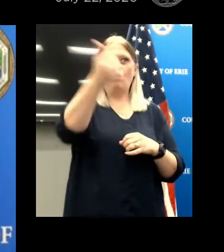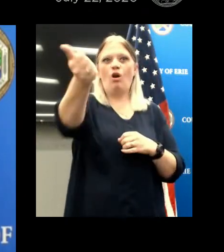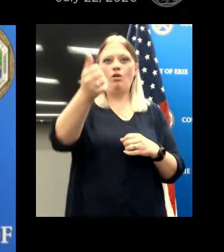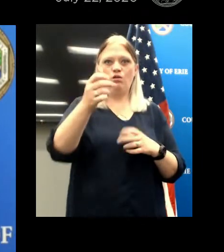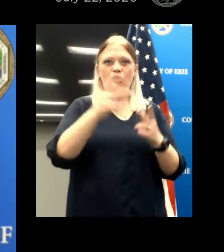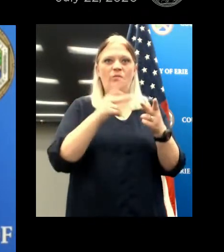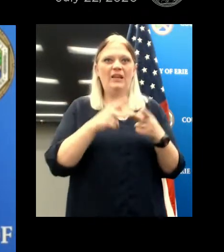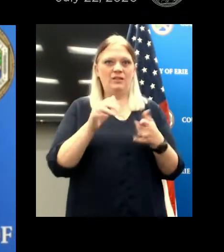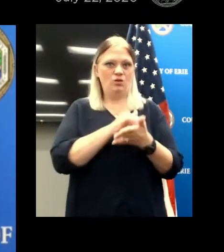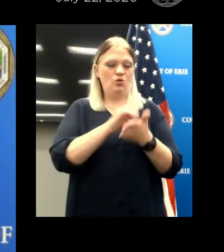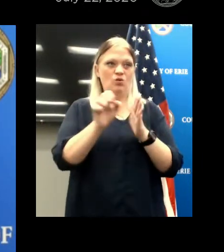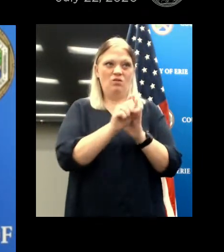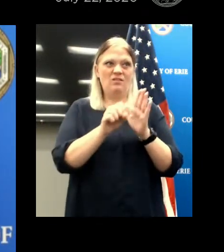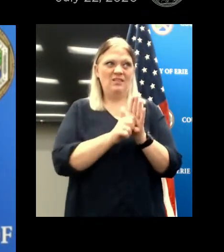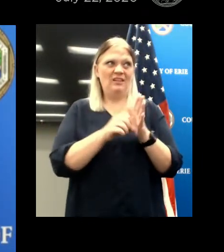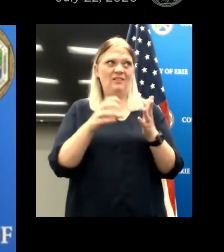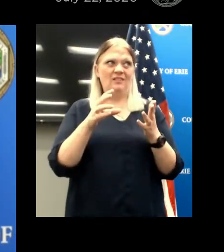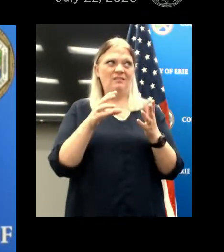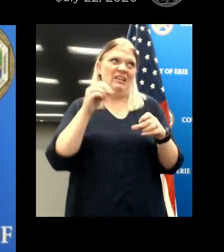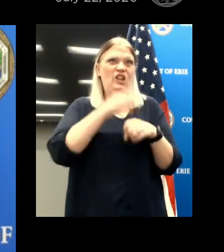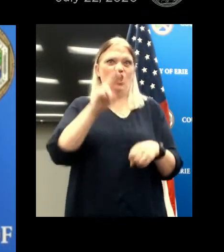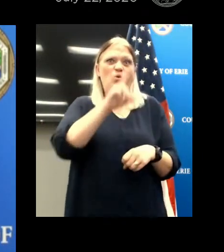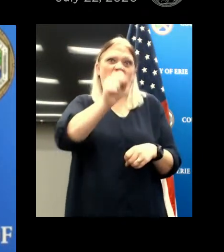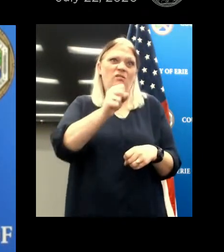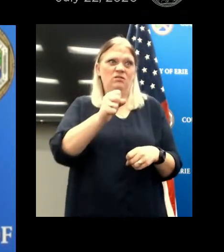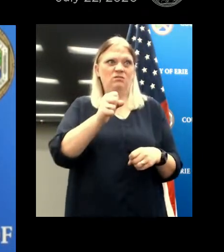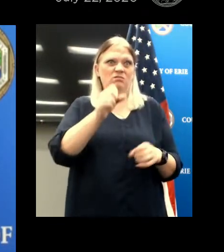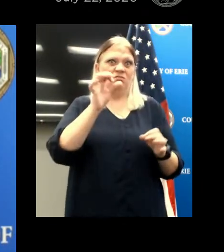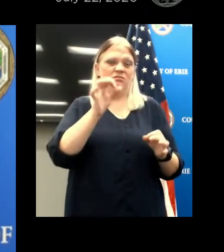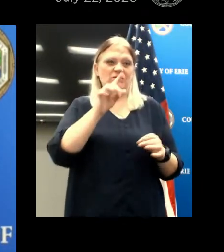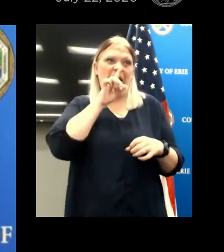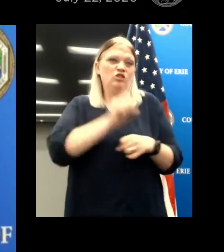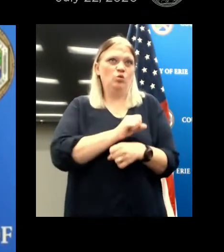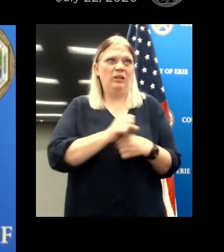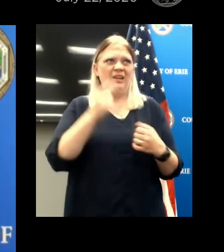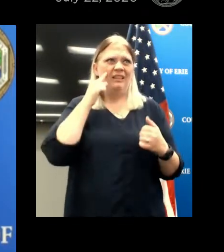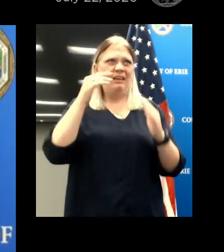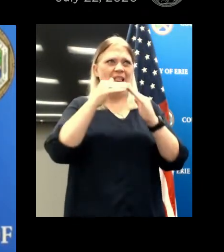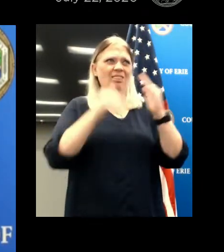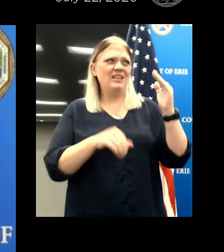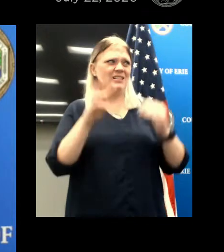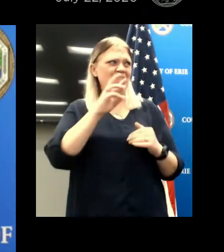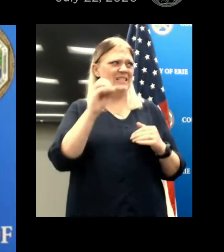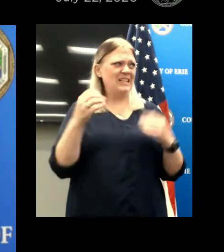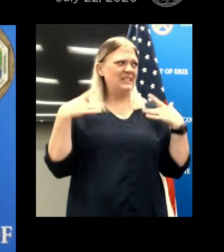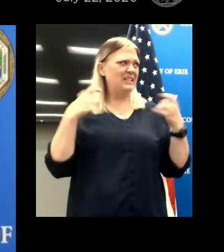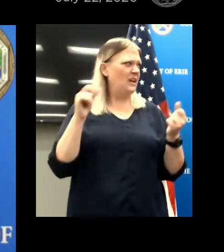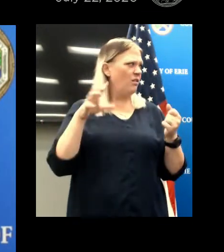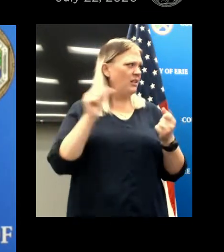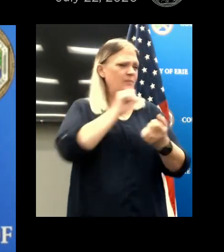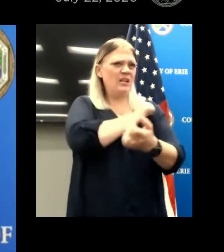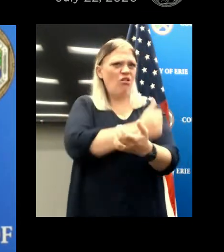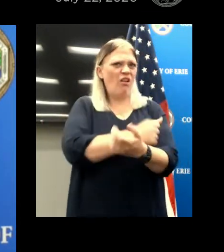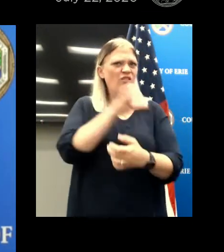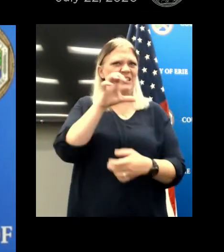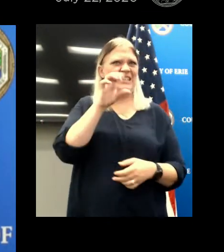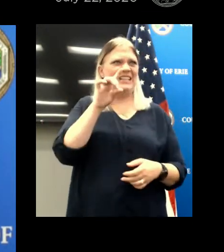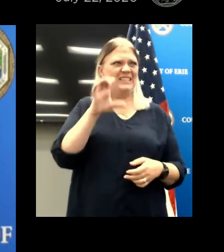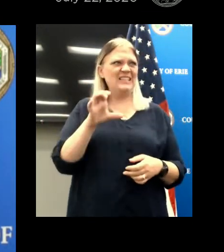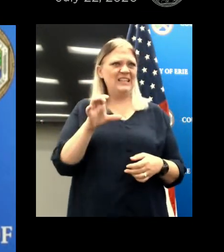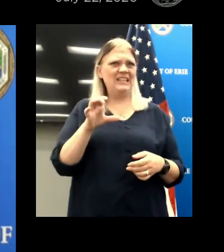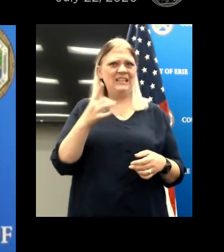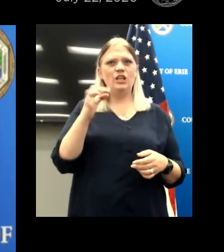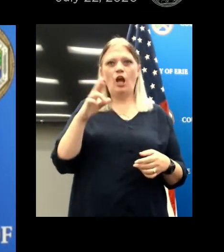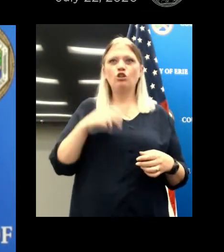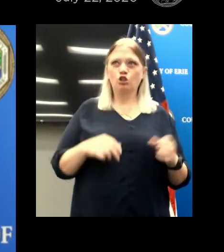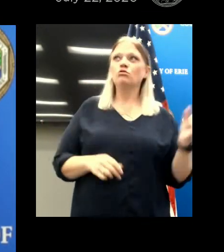State, and for that matter, many other places in the United States. I think there's less than 60 health labs that are authorized CDC. The